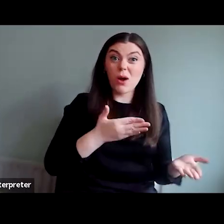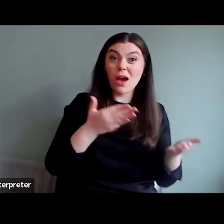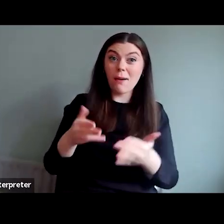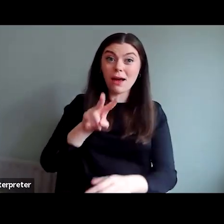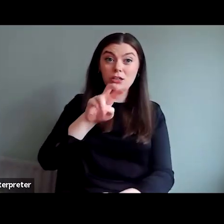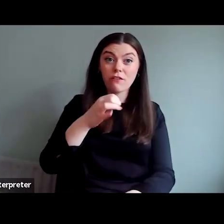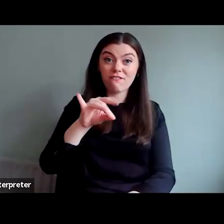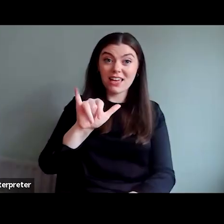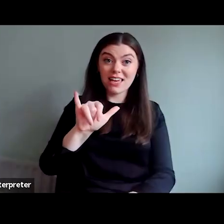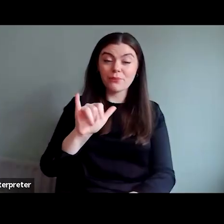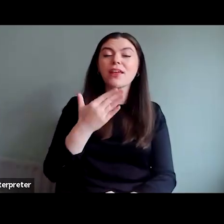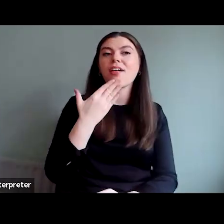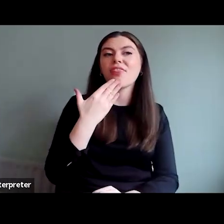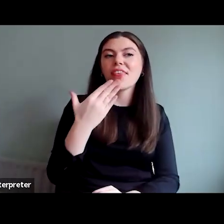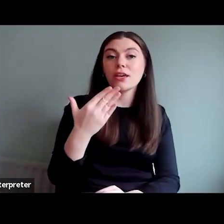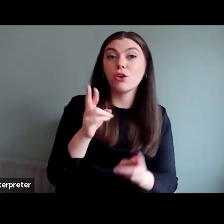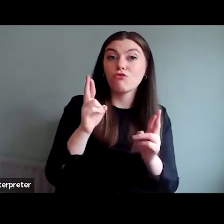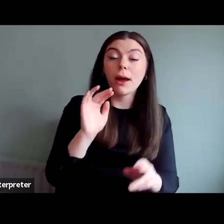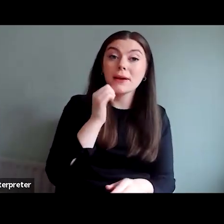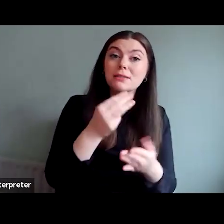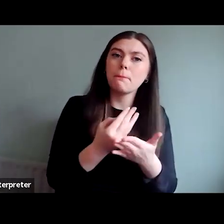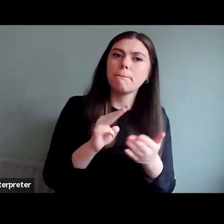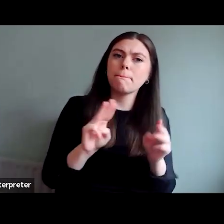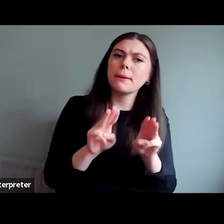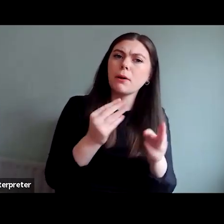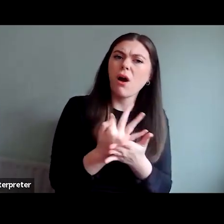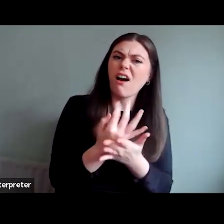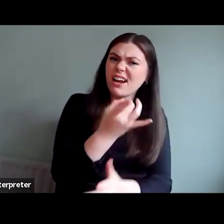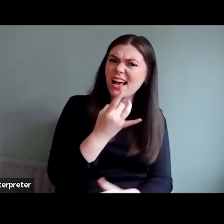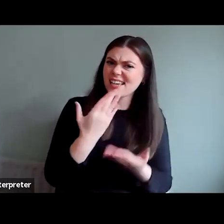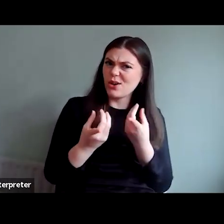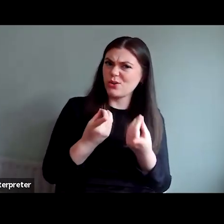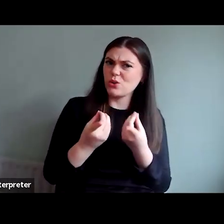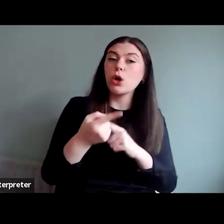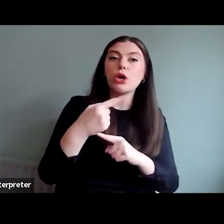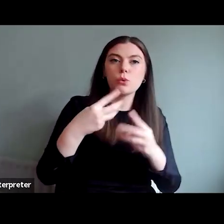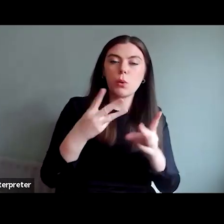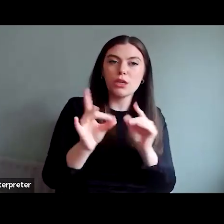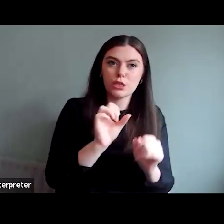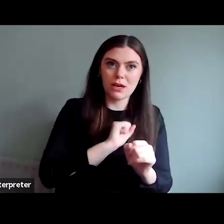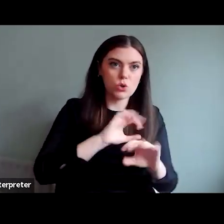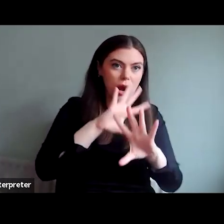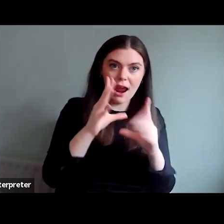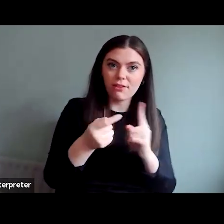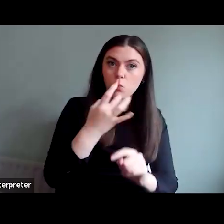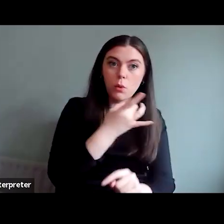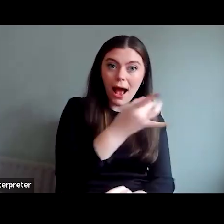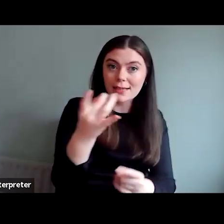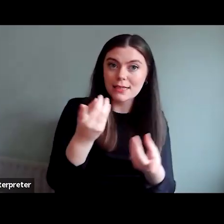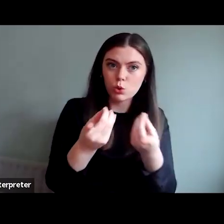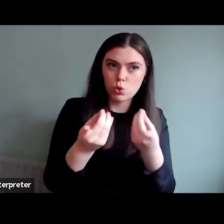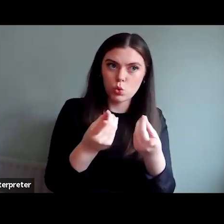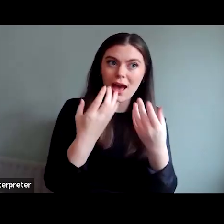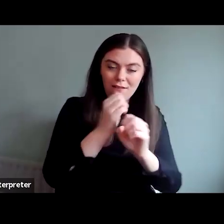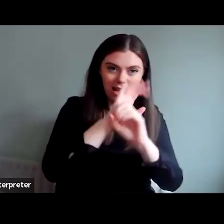was just because people do ask, so we made sure that what we were asking was articulated in writing for people, and we had that